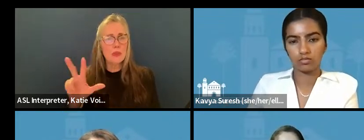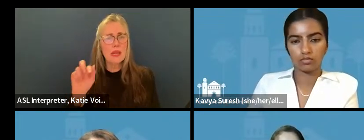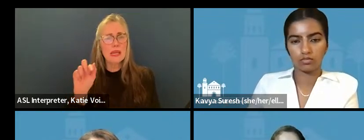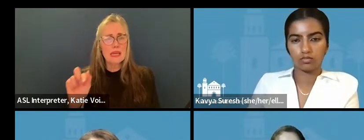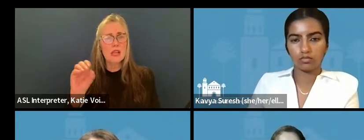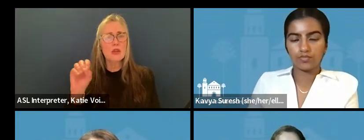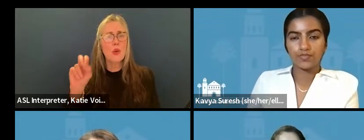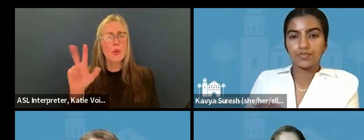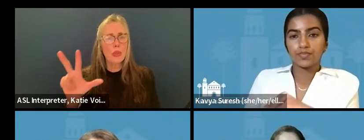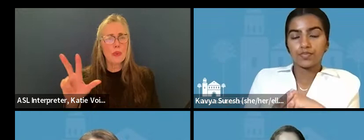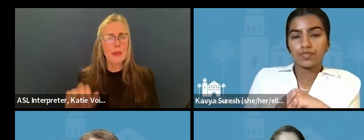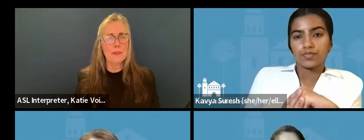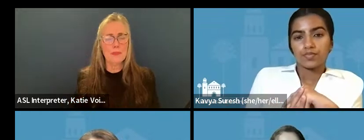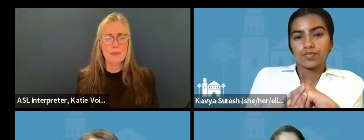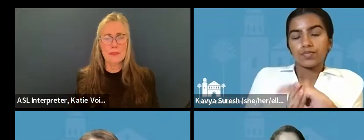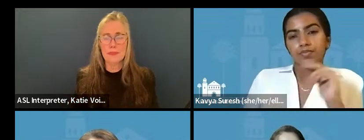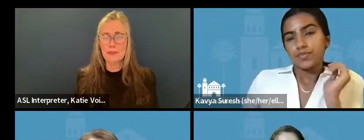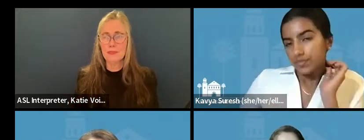2022-23-03.